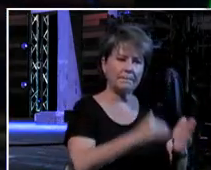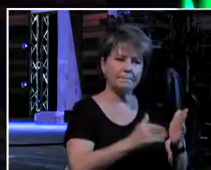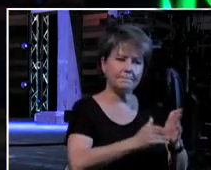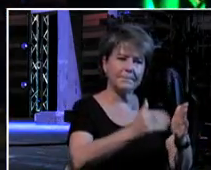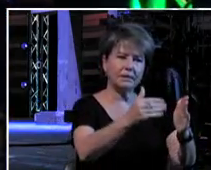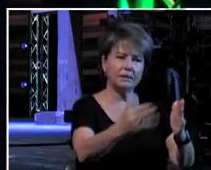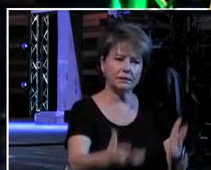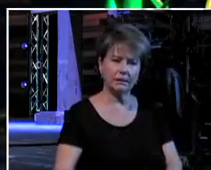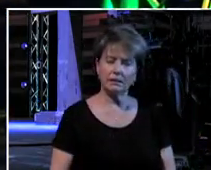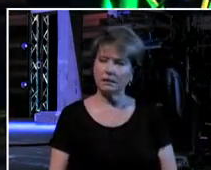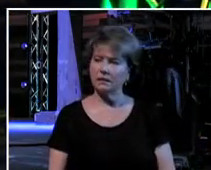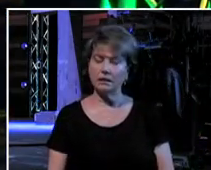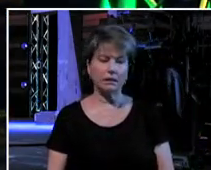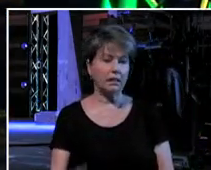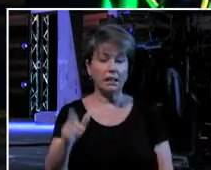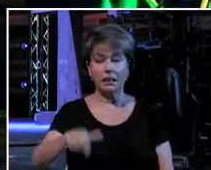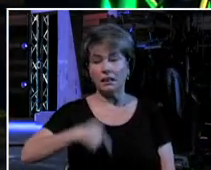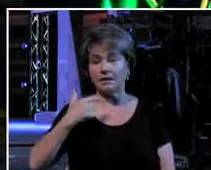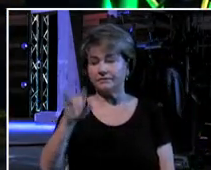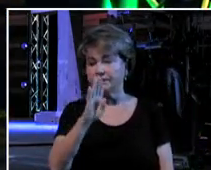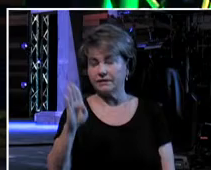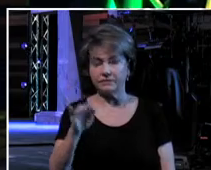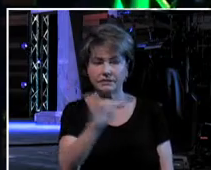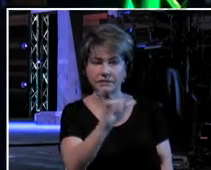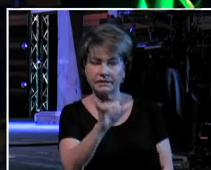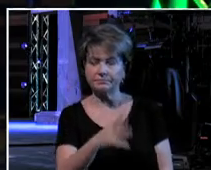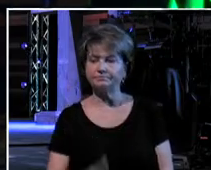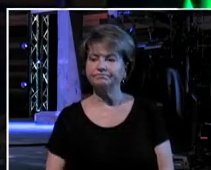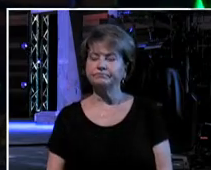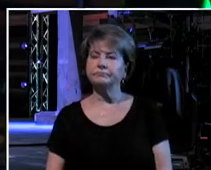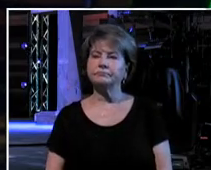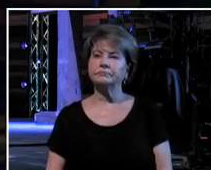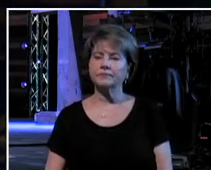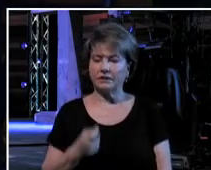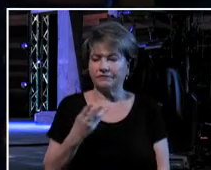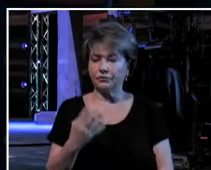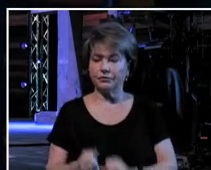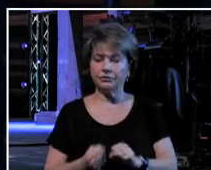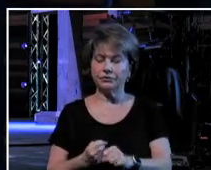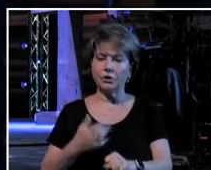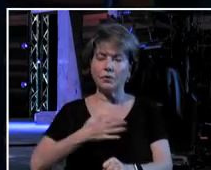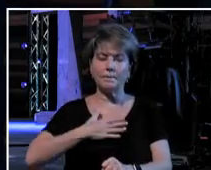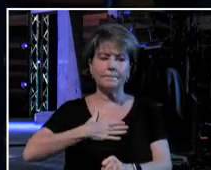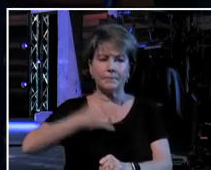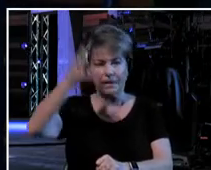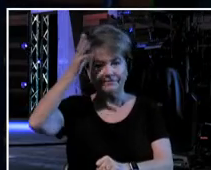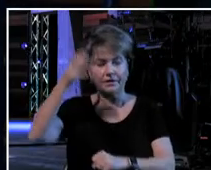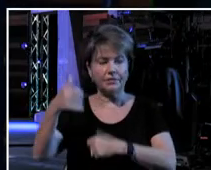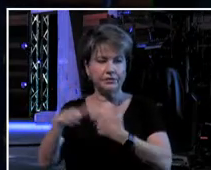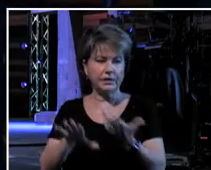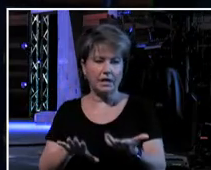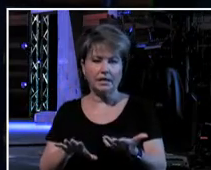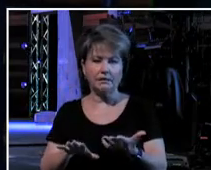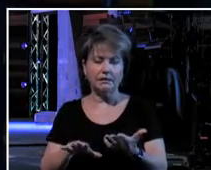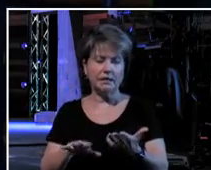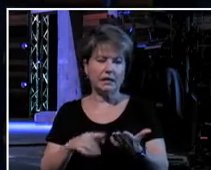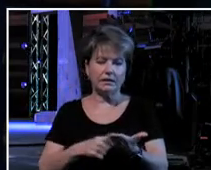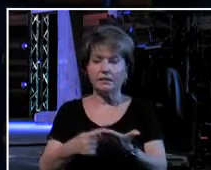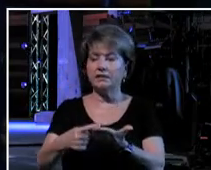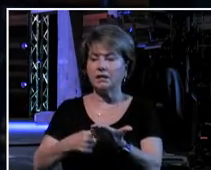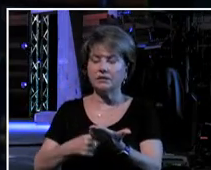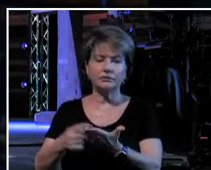moment. Life was never the same. I remember just a few years ago when my dad passed, and after having all those conversations with my dad, all